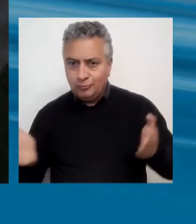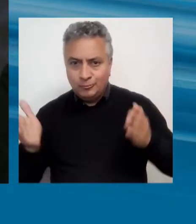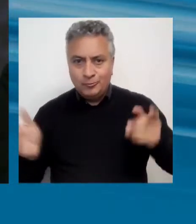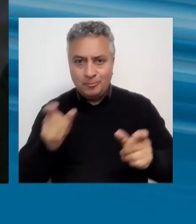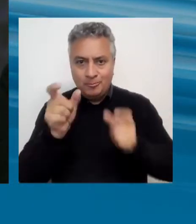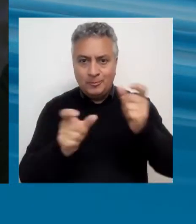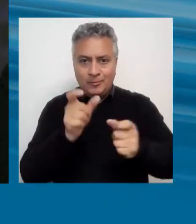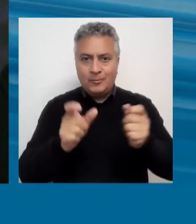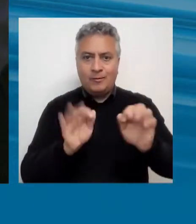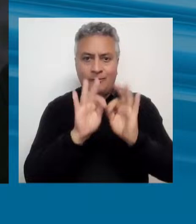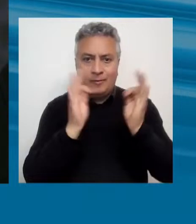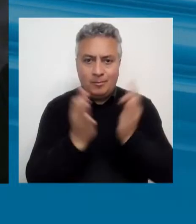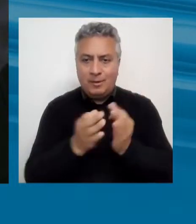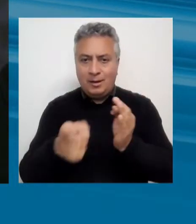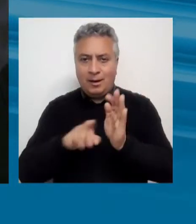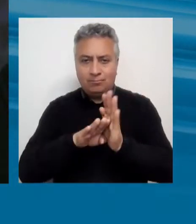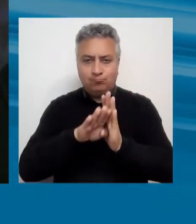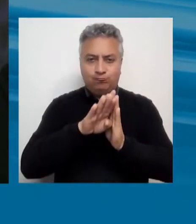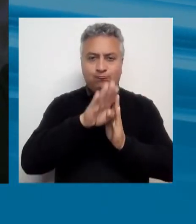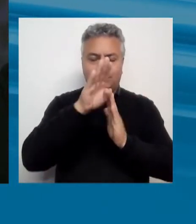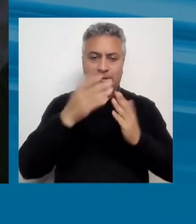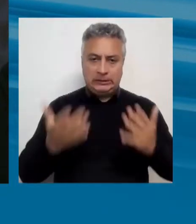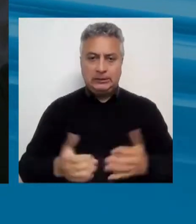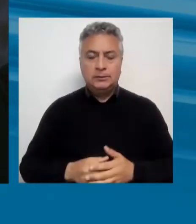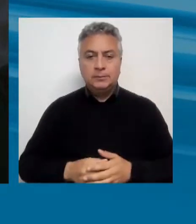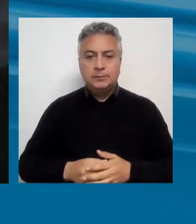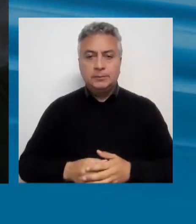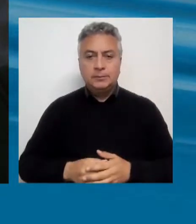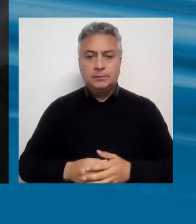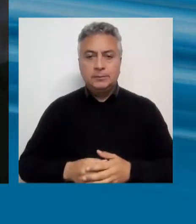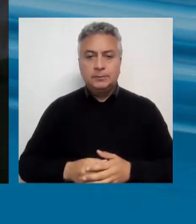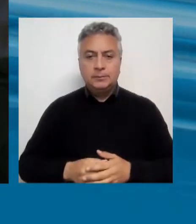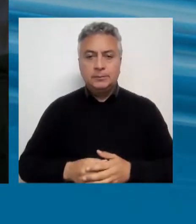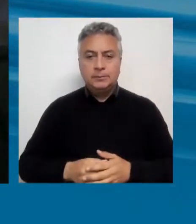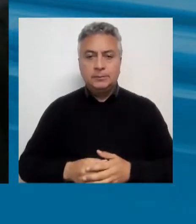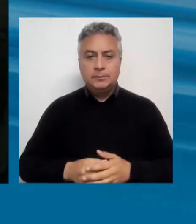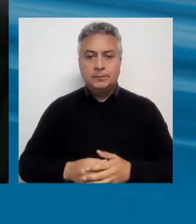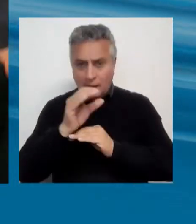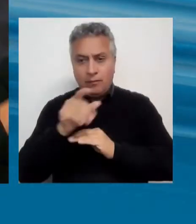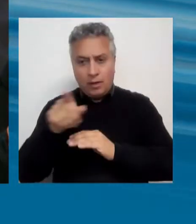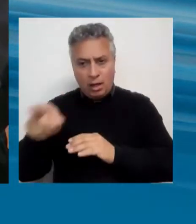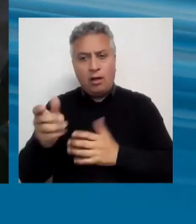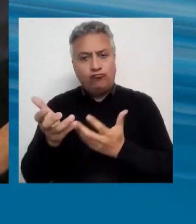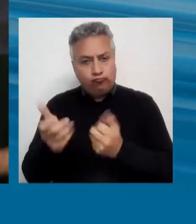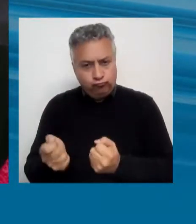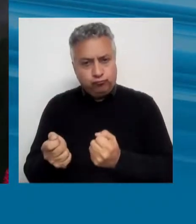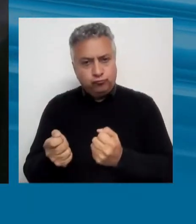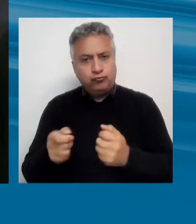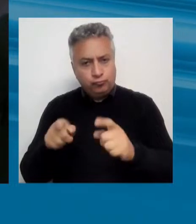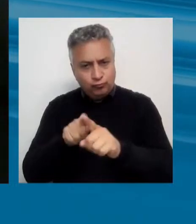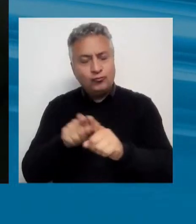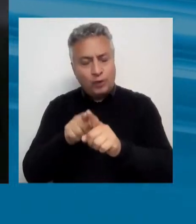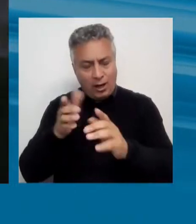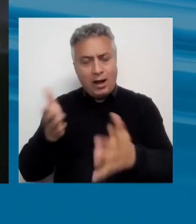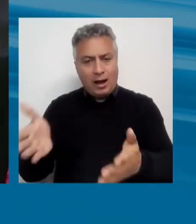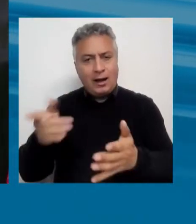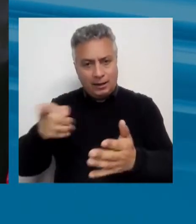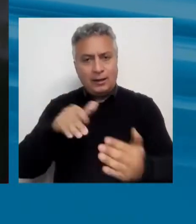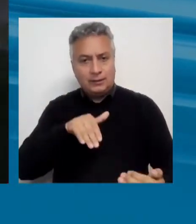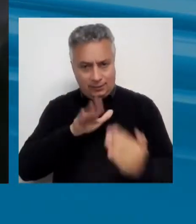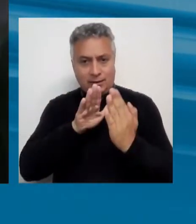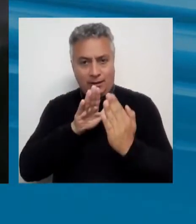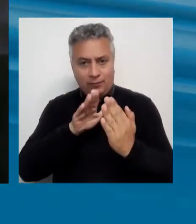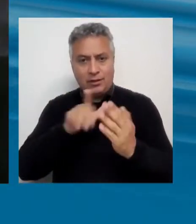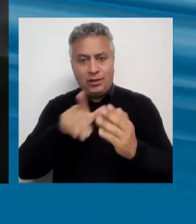all know, Latin America and the Caribbean faces several challenges in